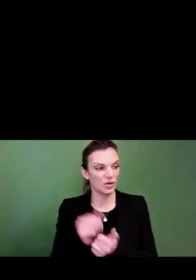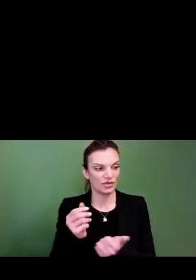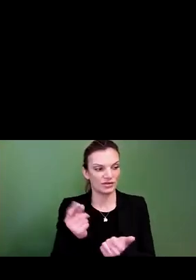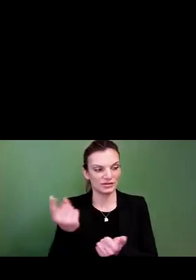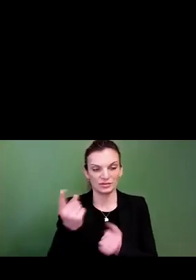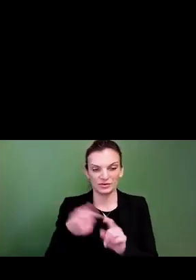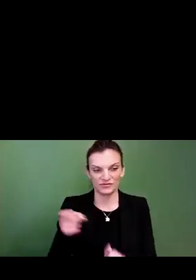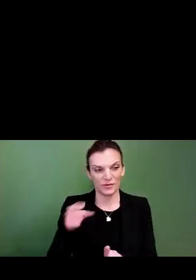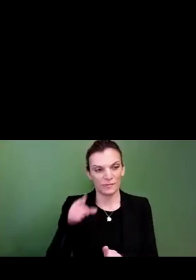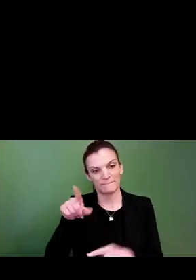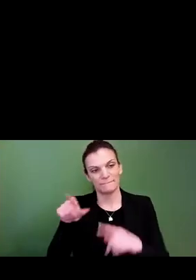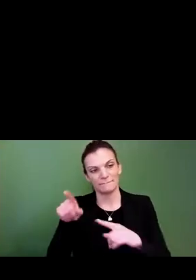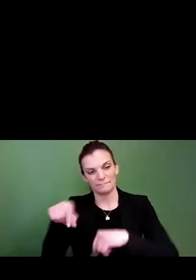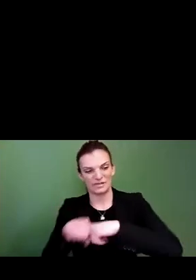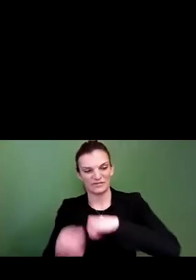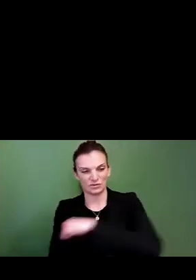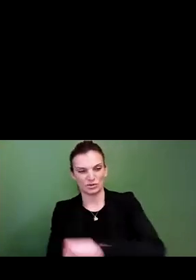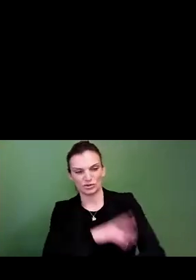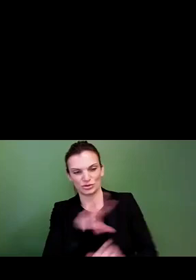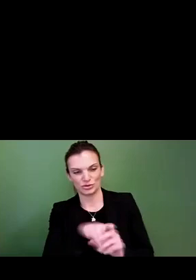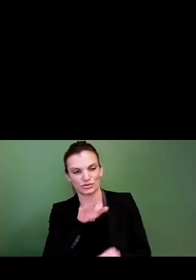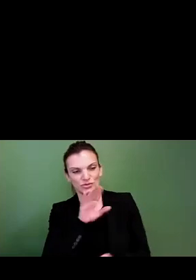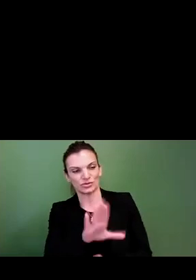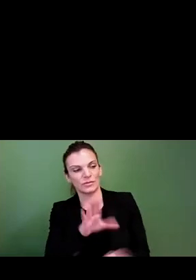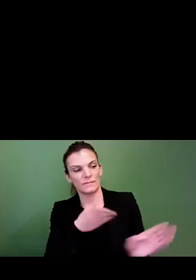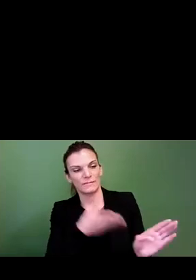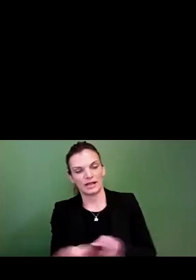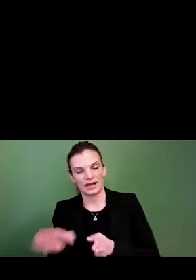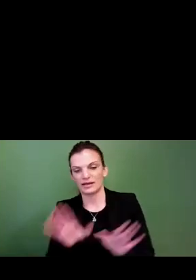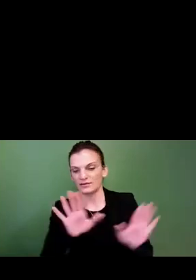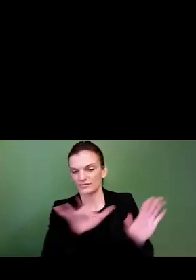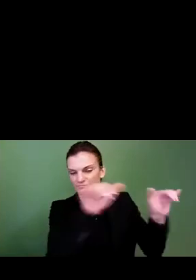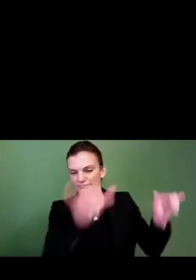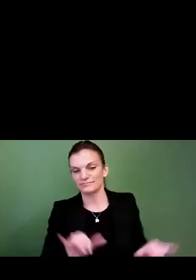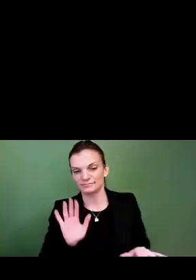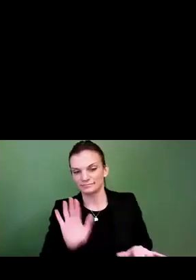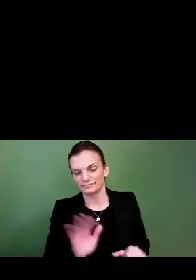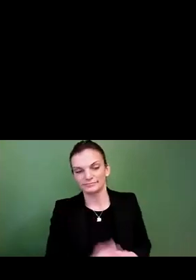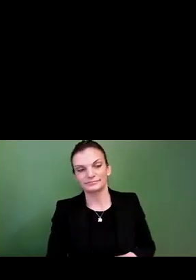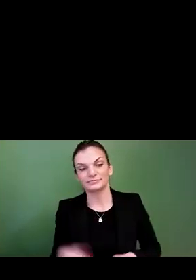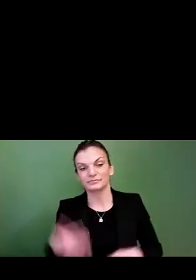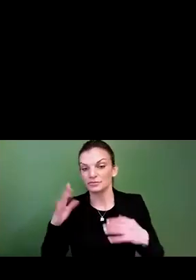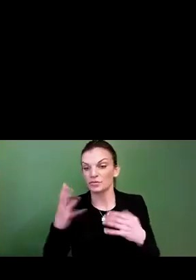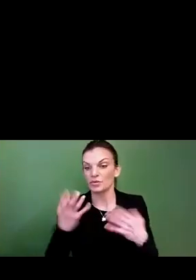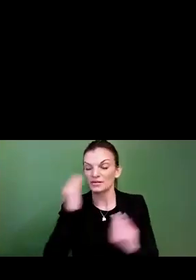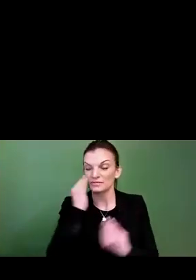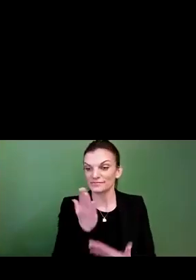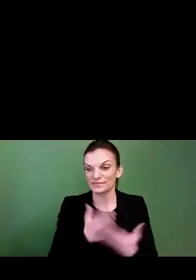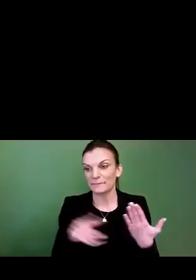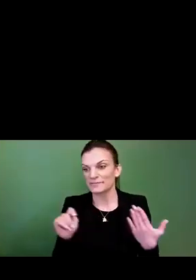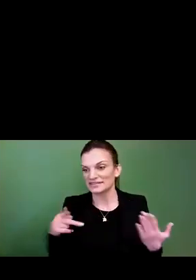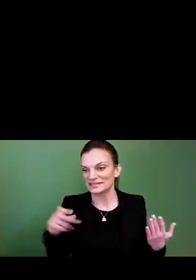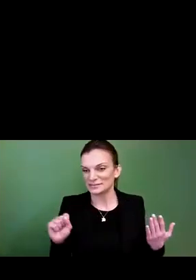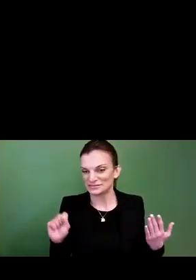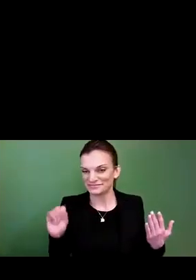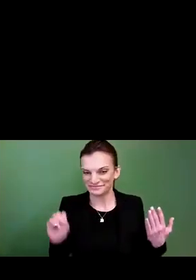the infrastructure, planning, and facilities department, and just wanted to share real quick some of